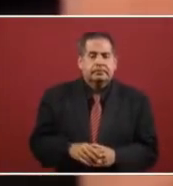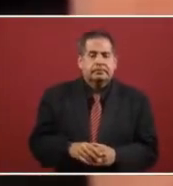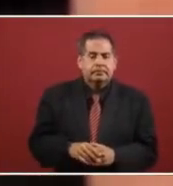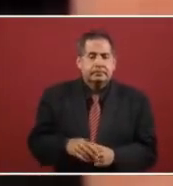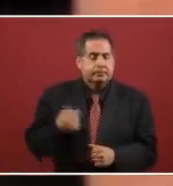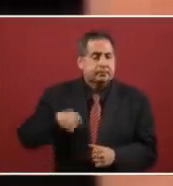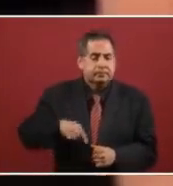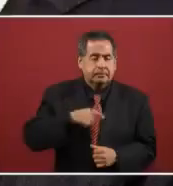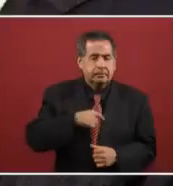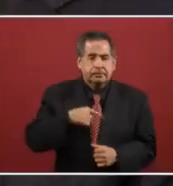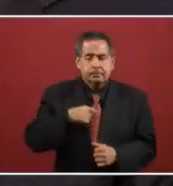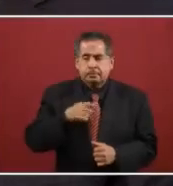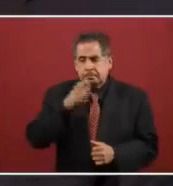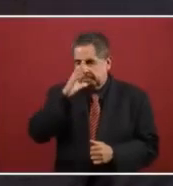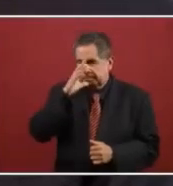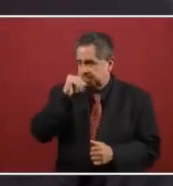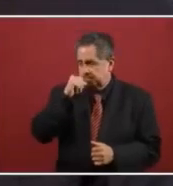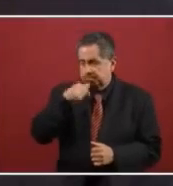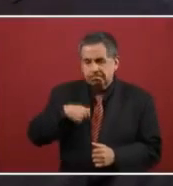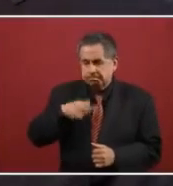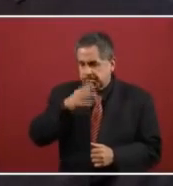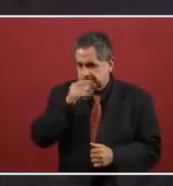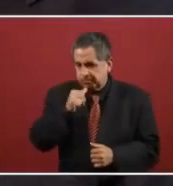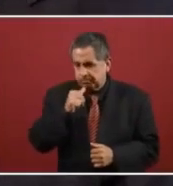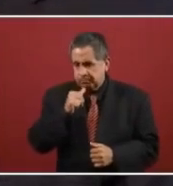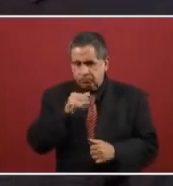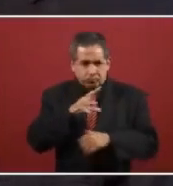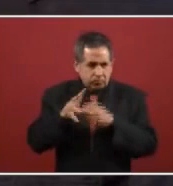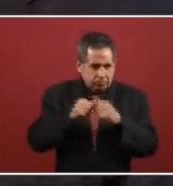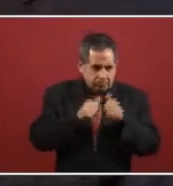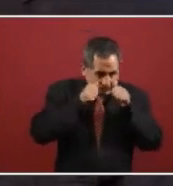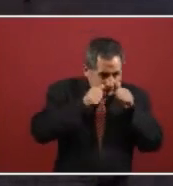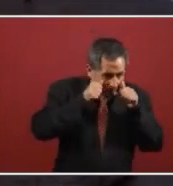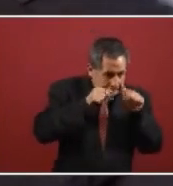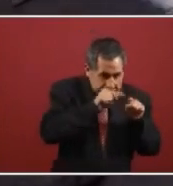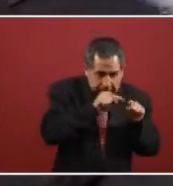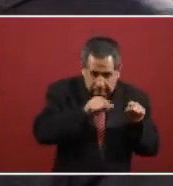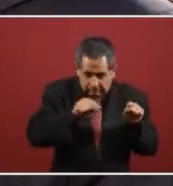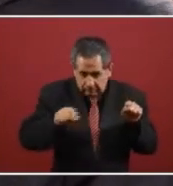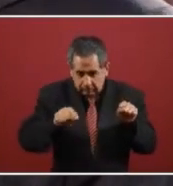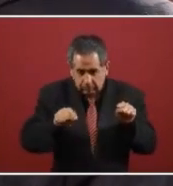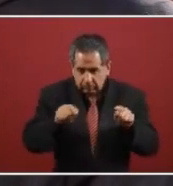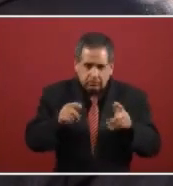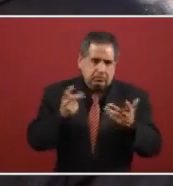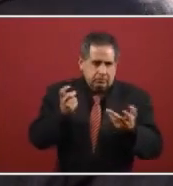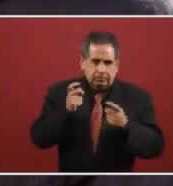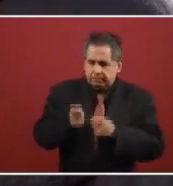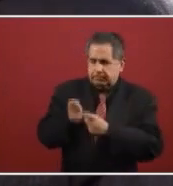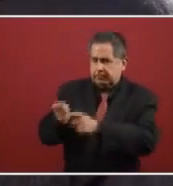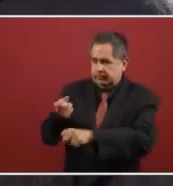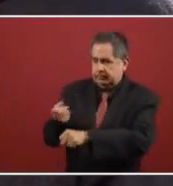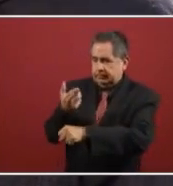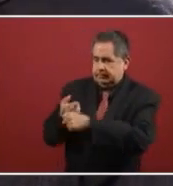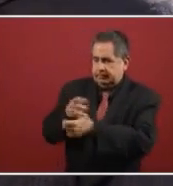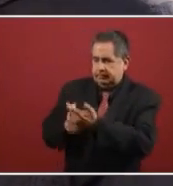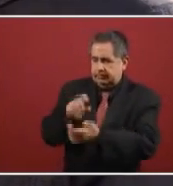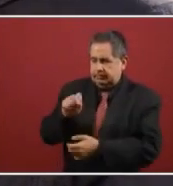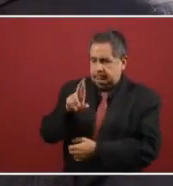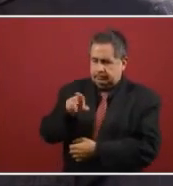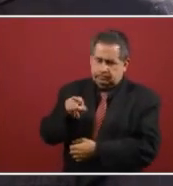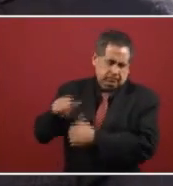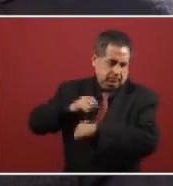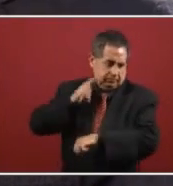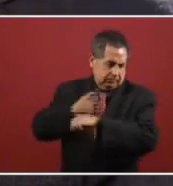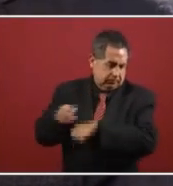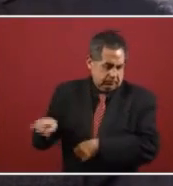no puedo But I cannot estar en todo, además, in the middle of para all eso of es it, el secretario and that's what the de secretary is Relaciones